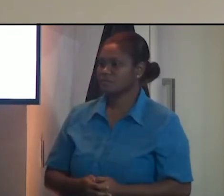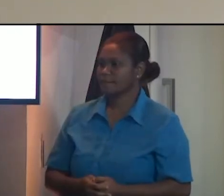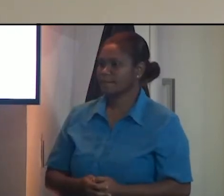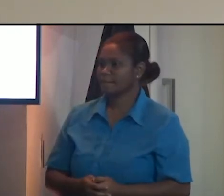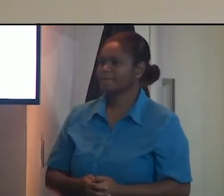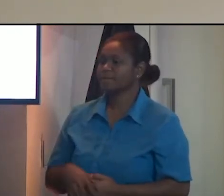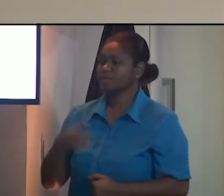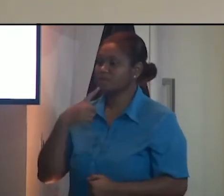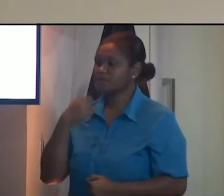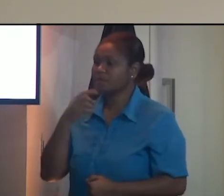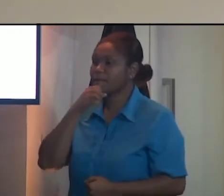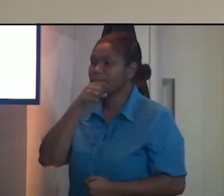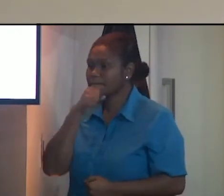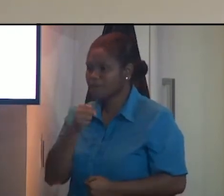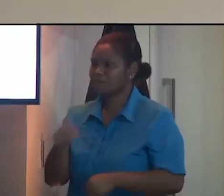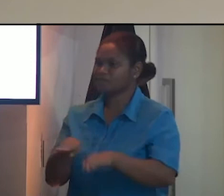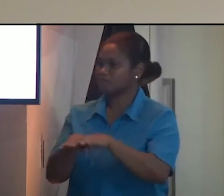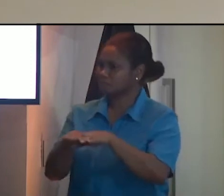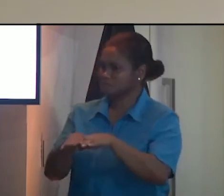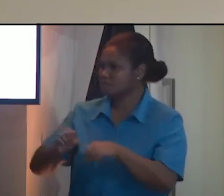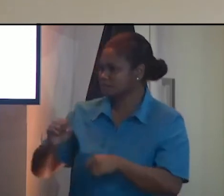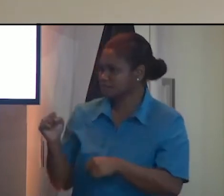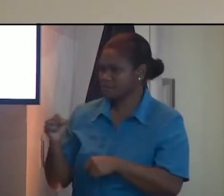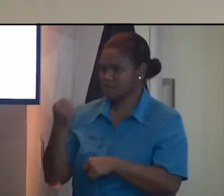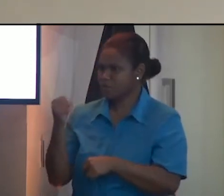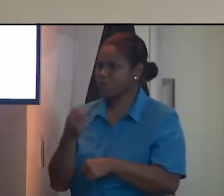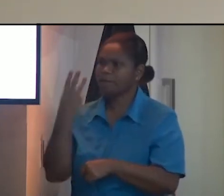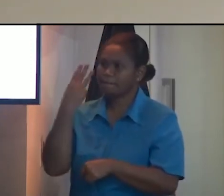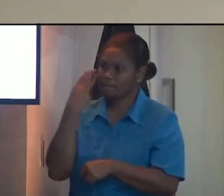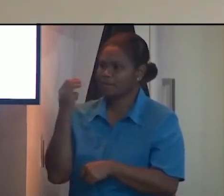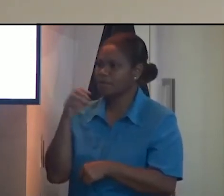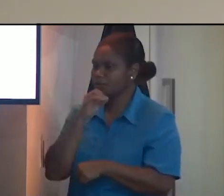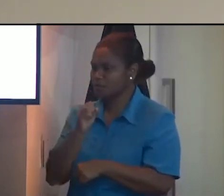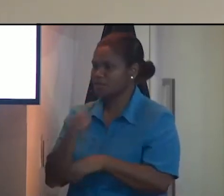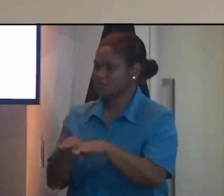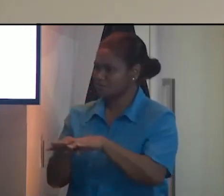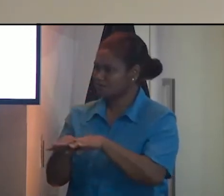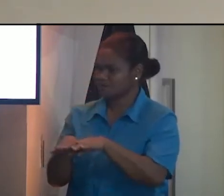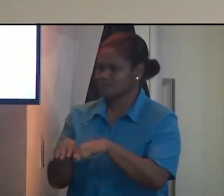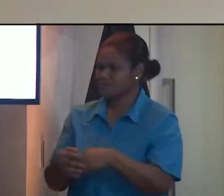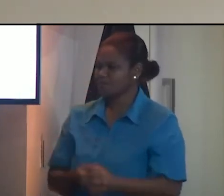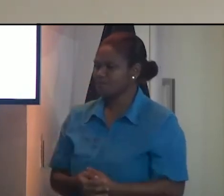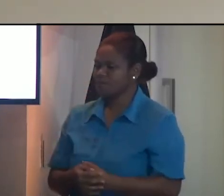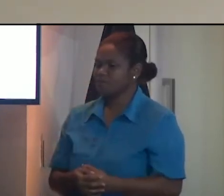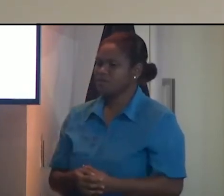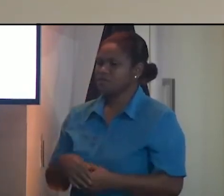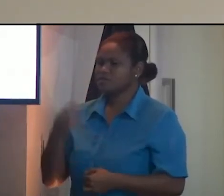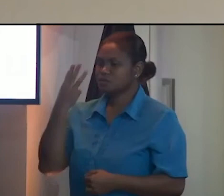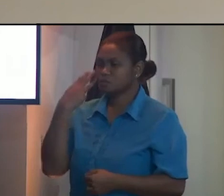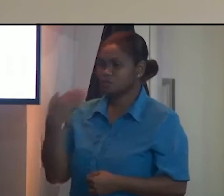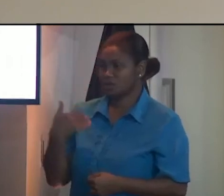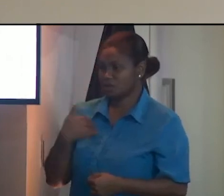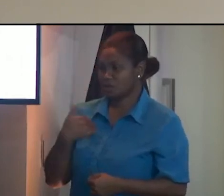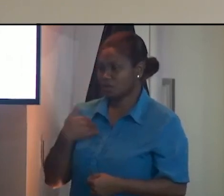compete with men. And so women are there to complement men, to address issues such as gender-based violence, women's health issues.